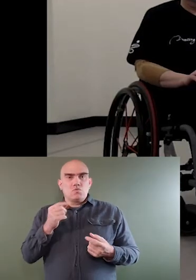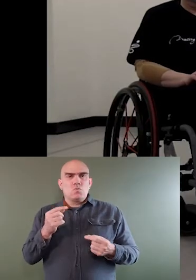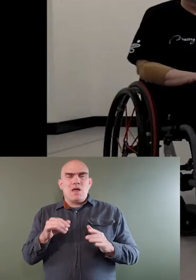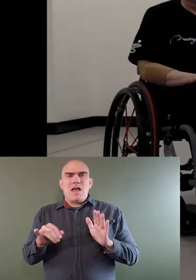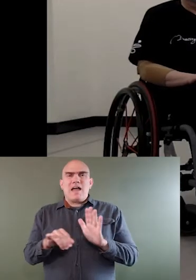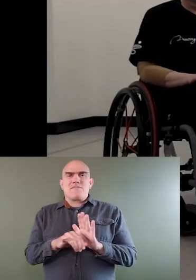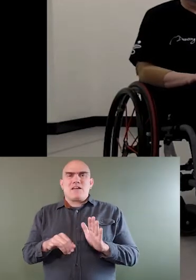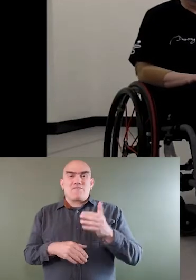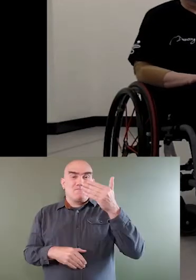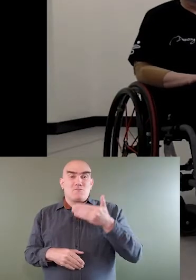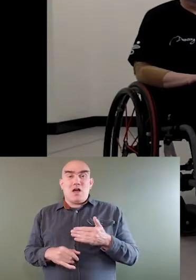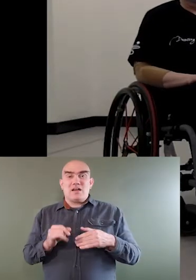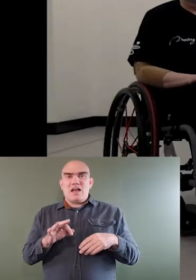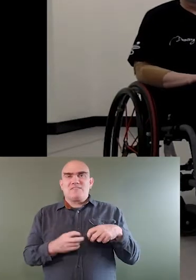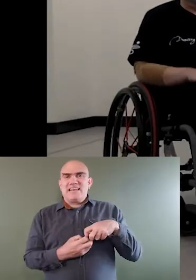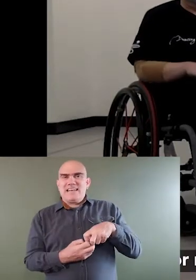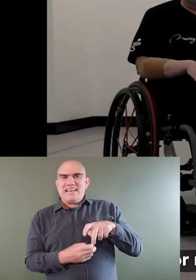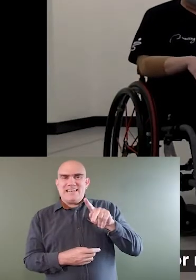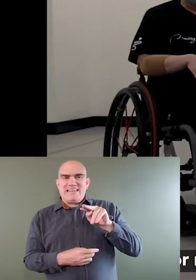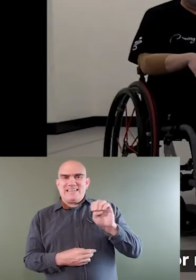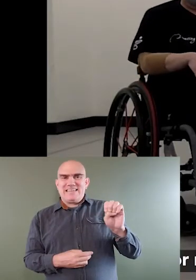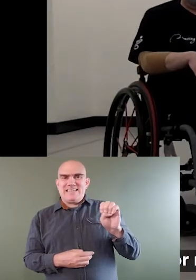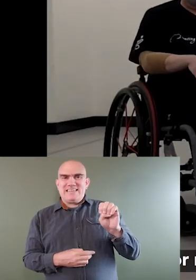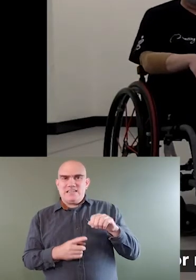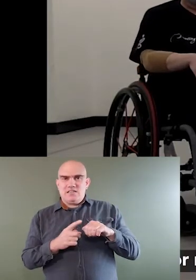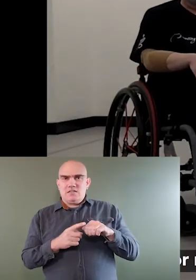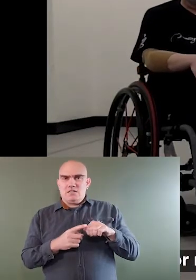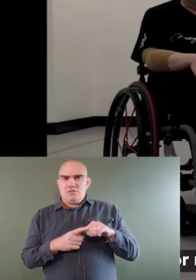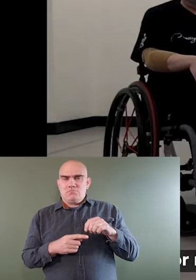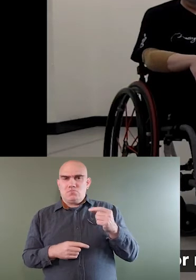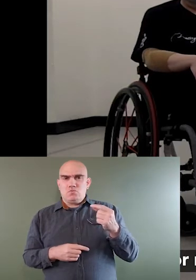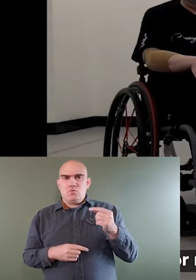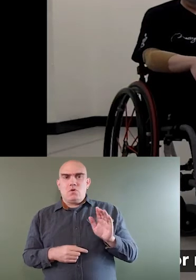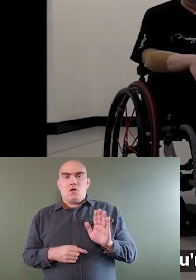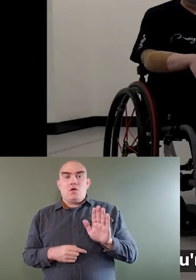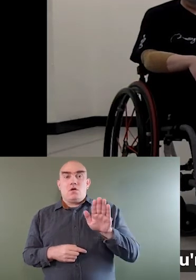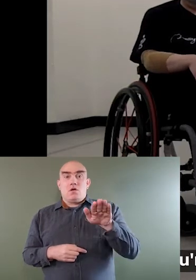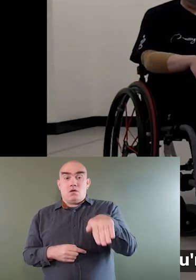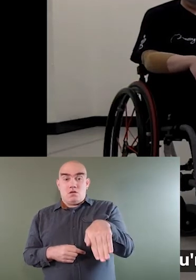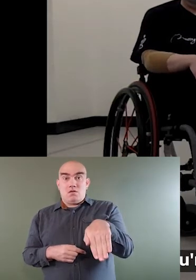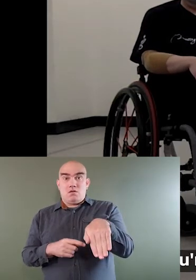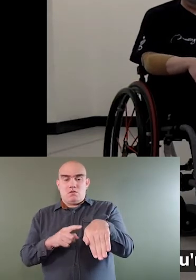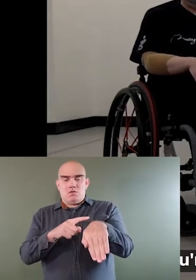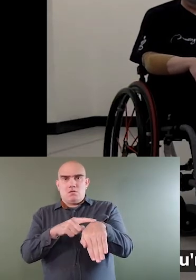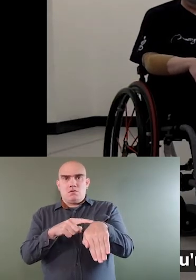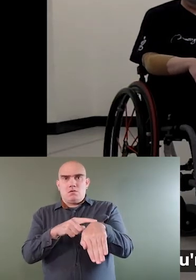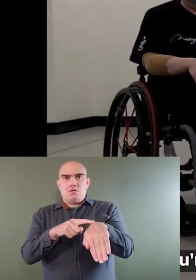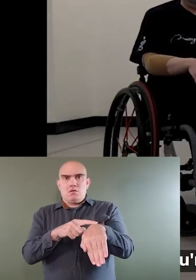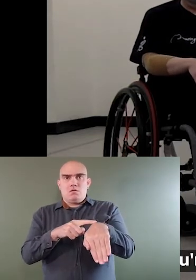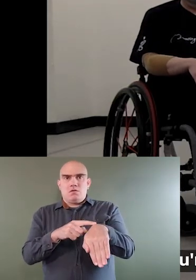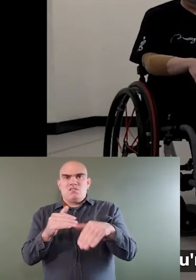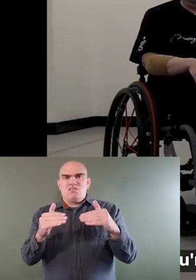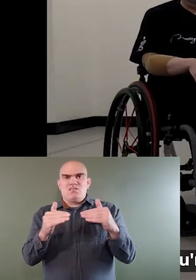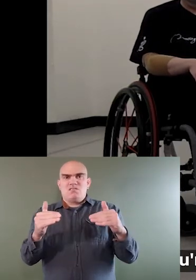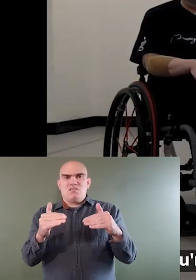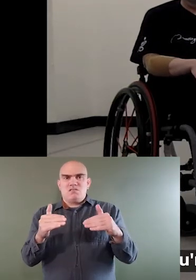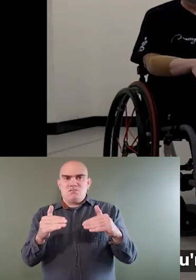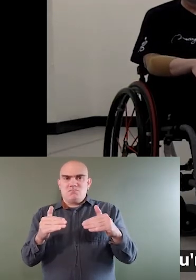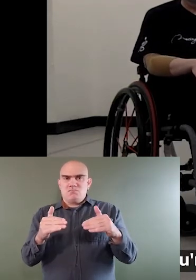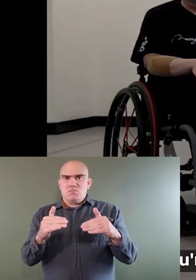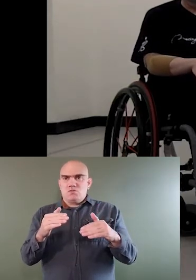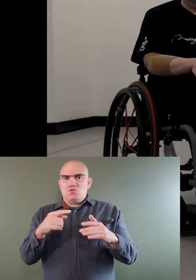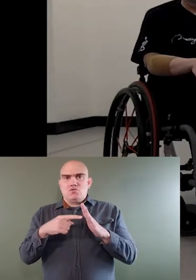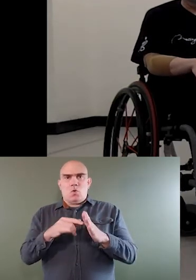to identify the front of the knee or reaching forward on the surface that you're tapping on to do articulations